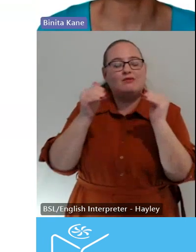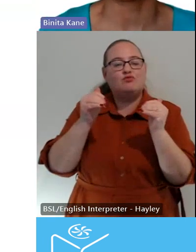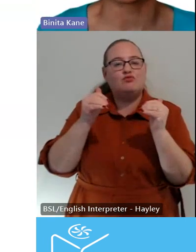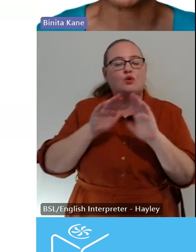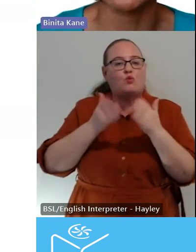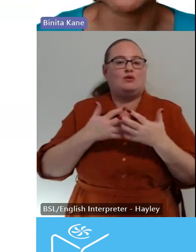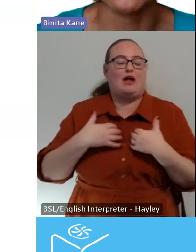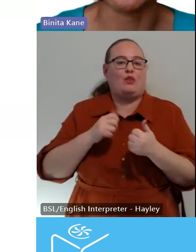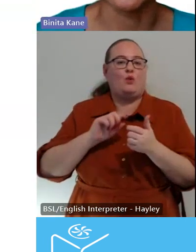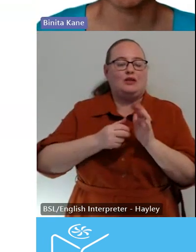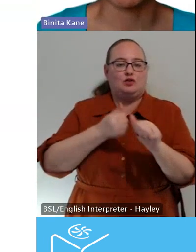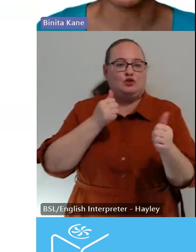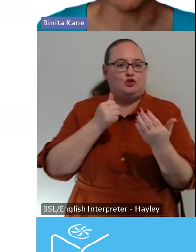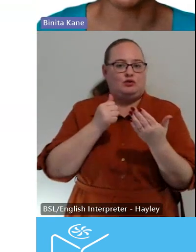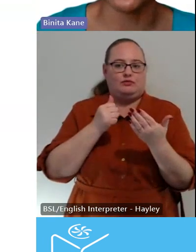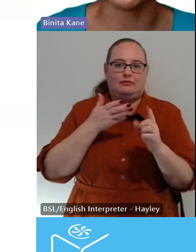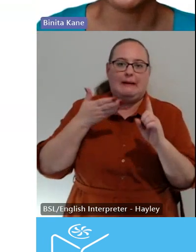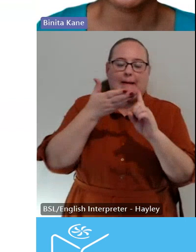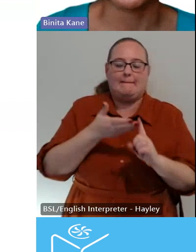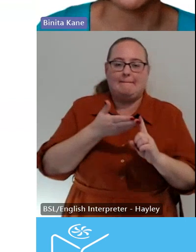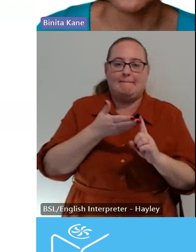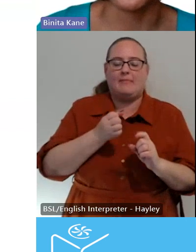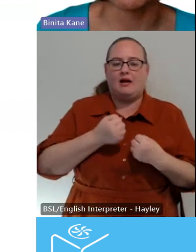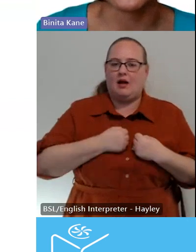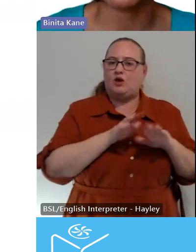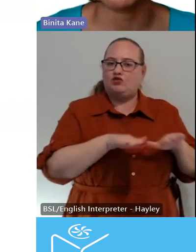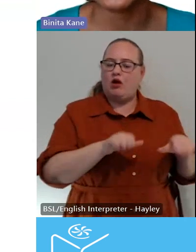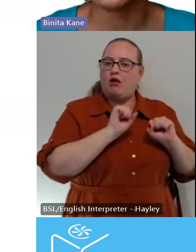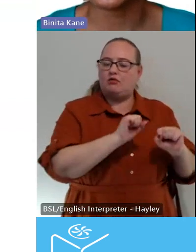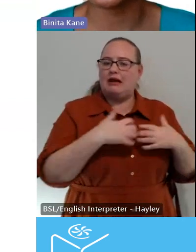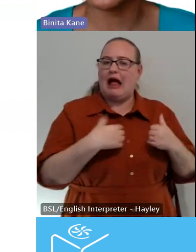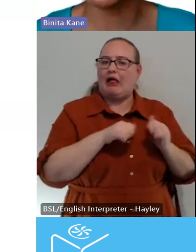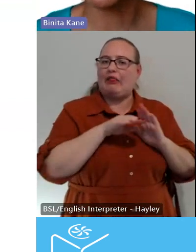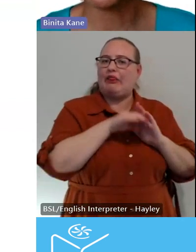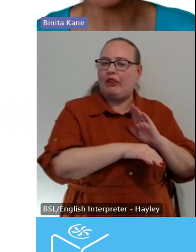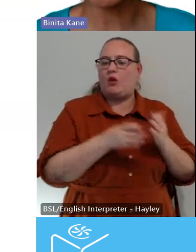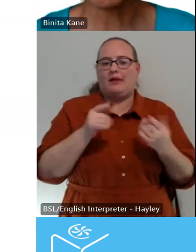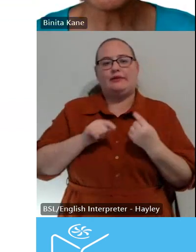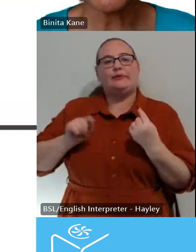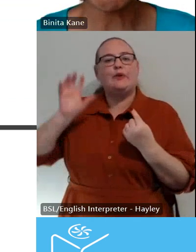our child health outcomes are poorer than other countries. Next slide.